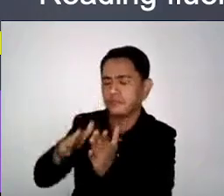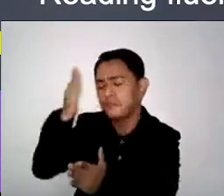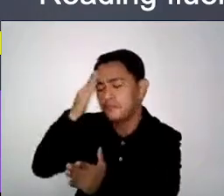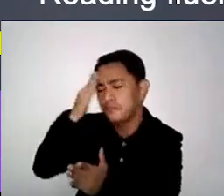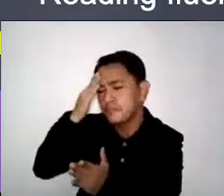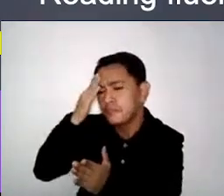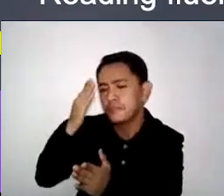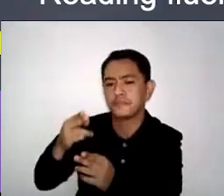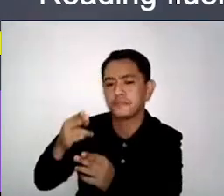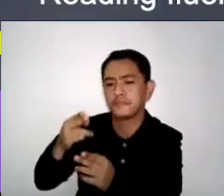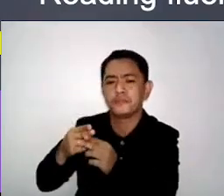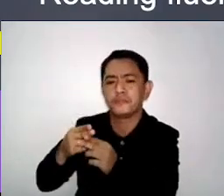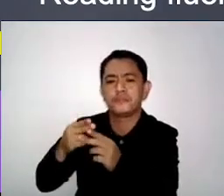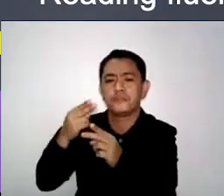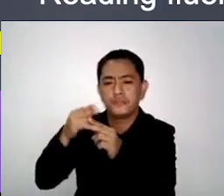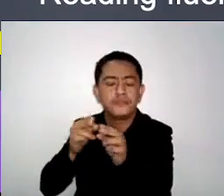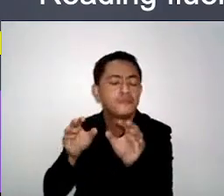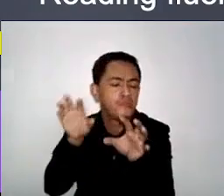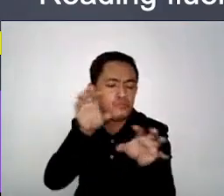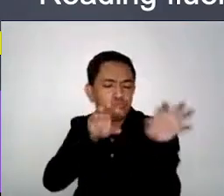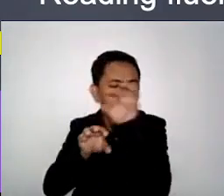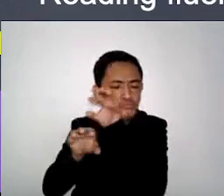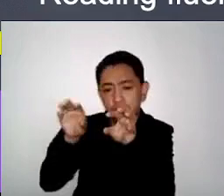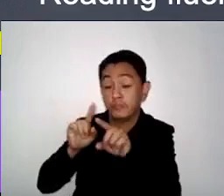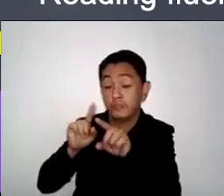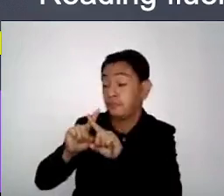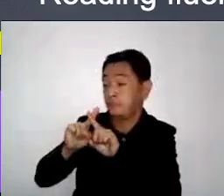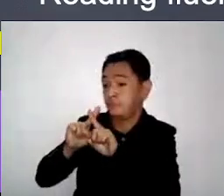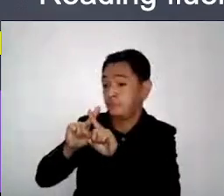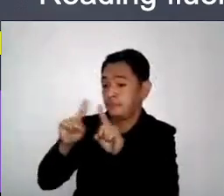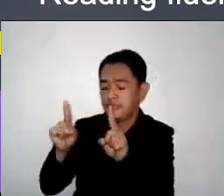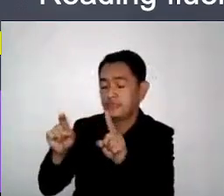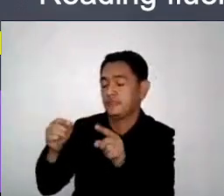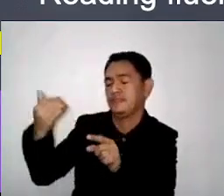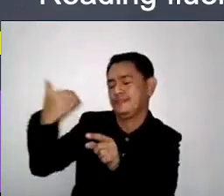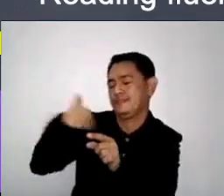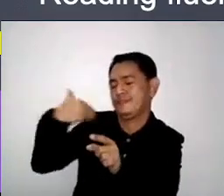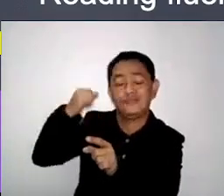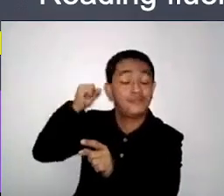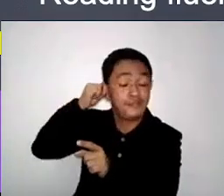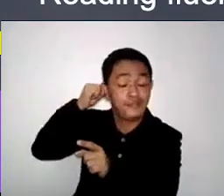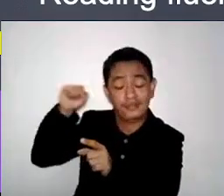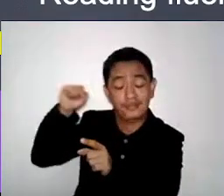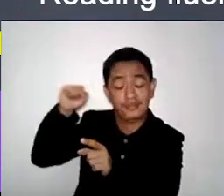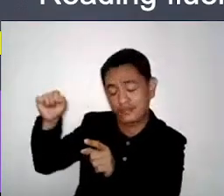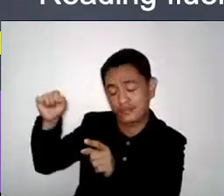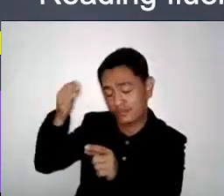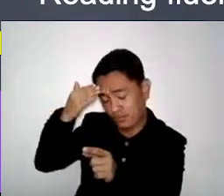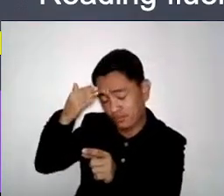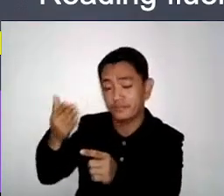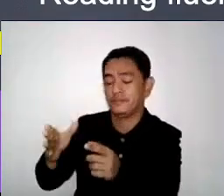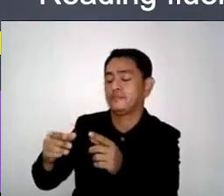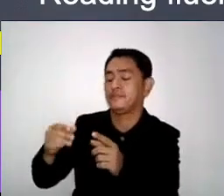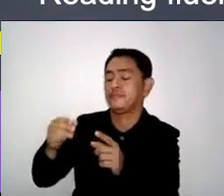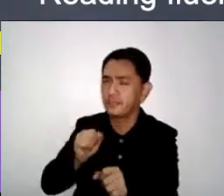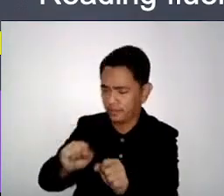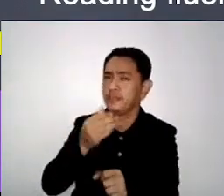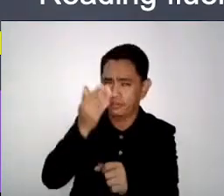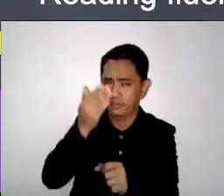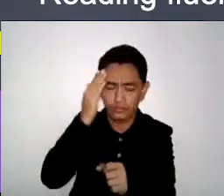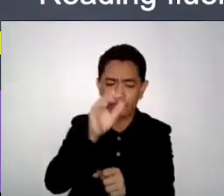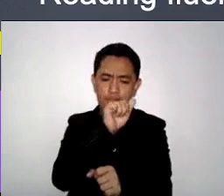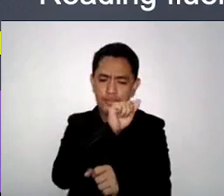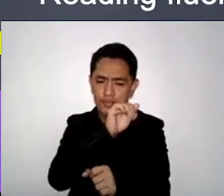of letters, but not the corresponding sounds. He is able to name the alphabet, but experiences confusion with